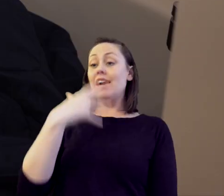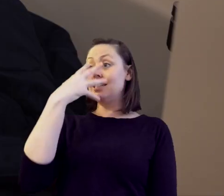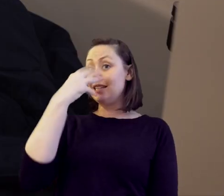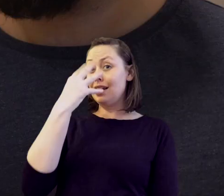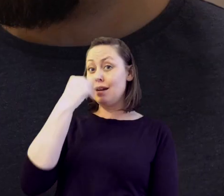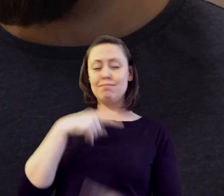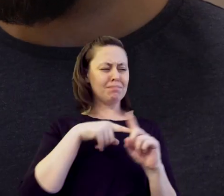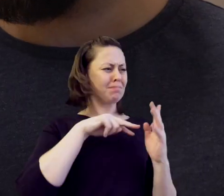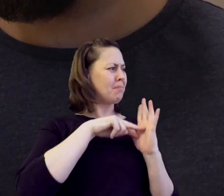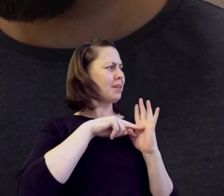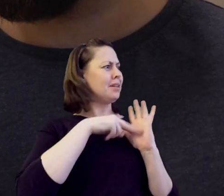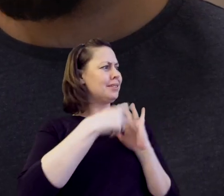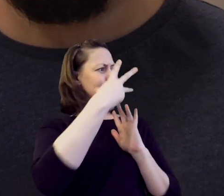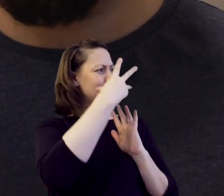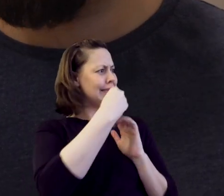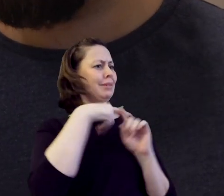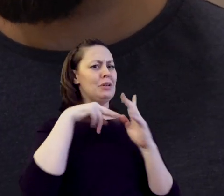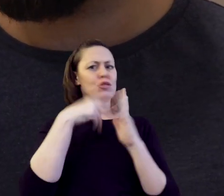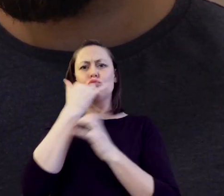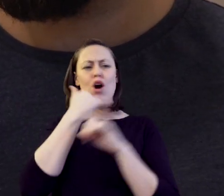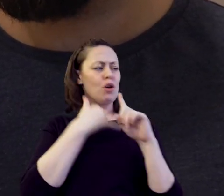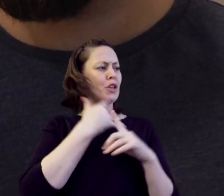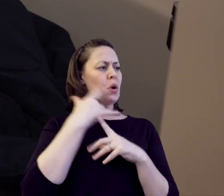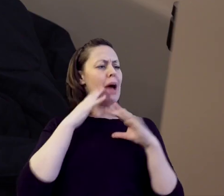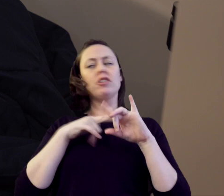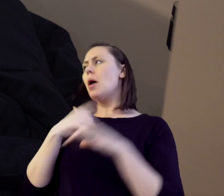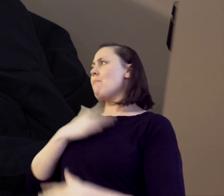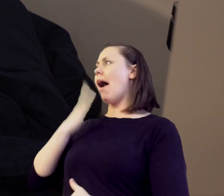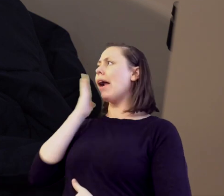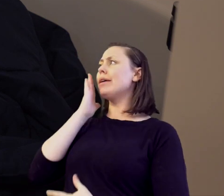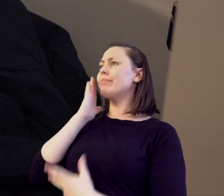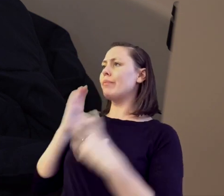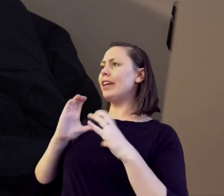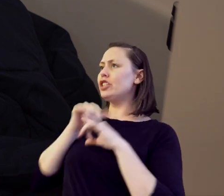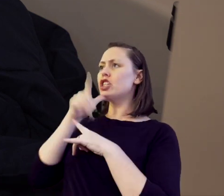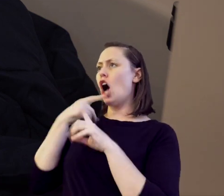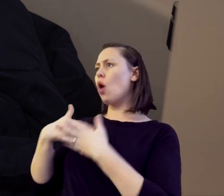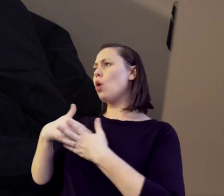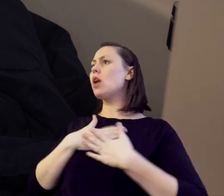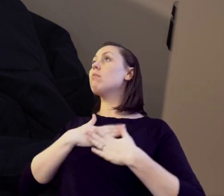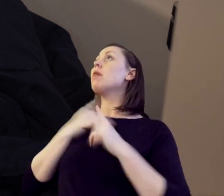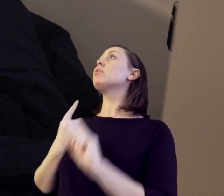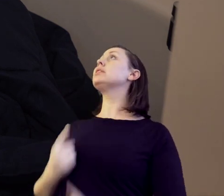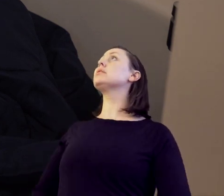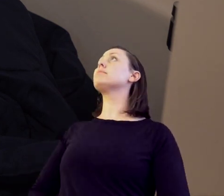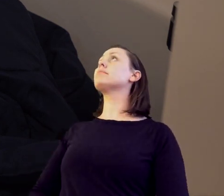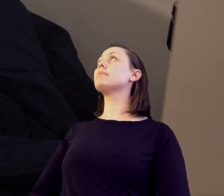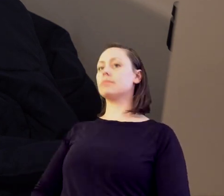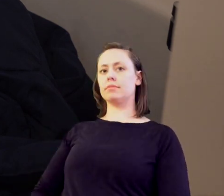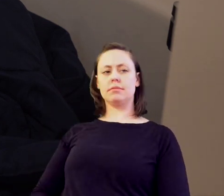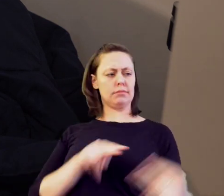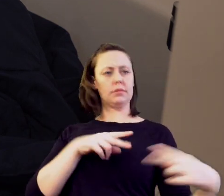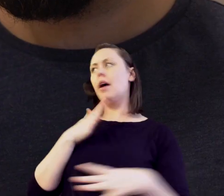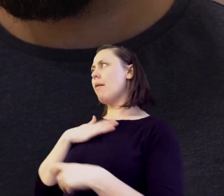I'm sleeping. Sleeping? What's wrong with your mattress? Because my mattress just does not cradle my points.